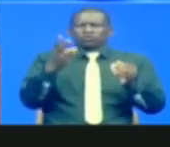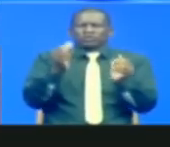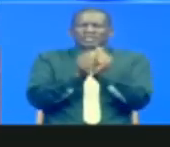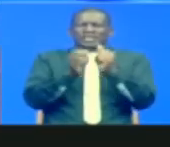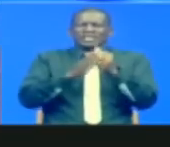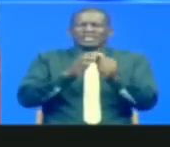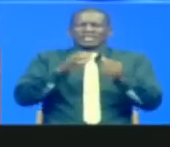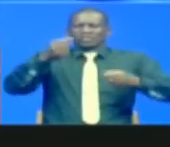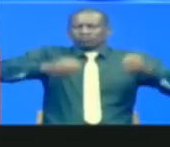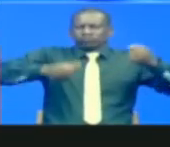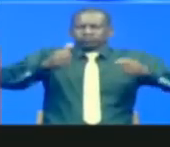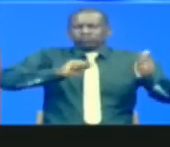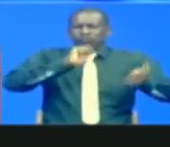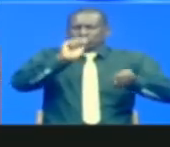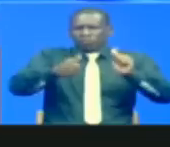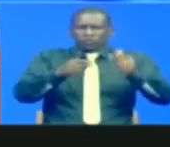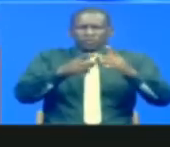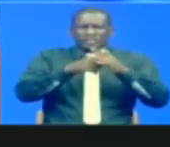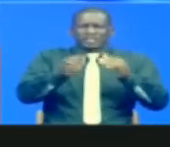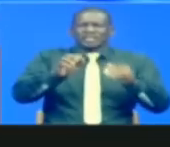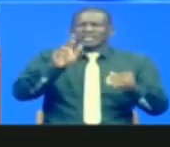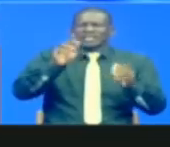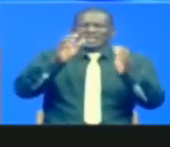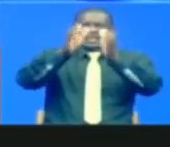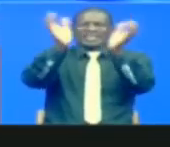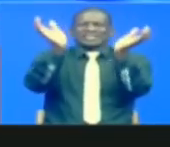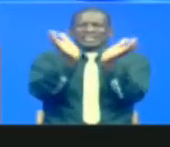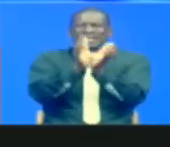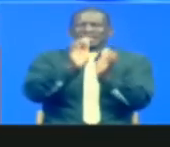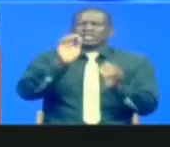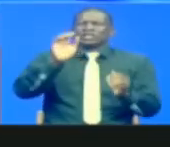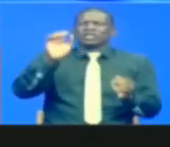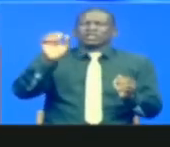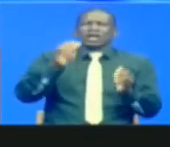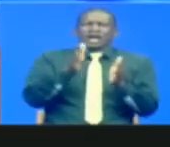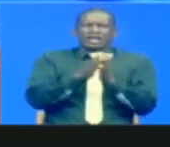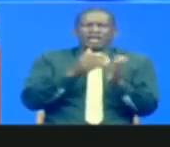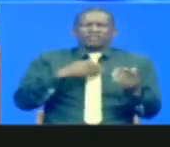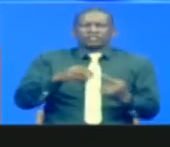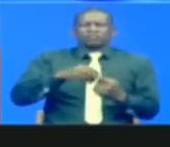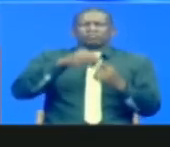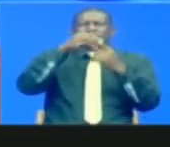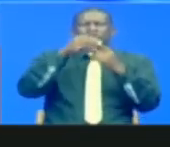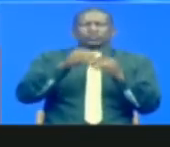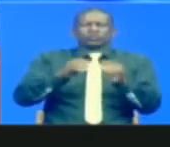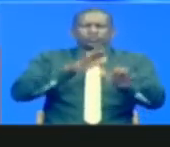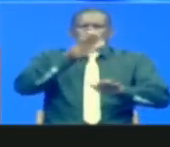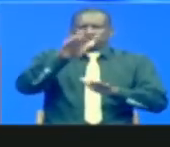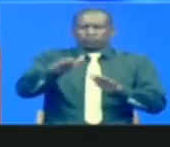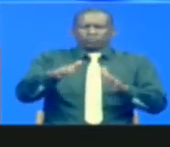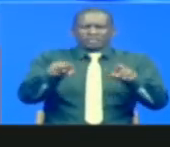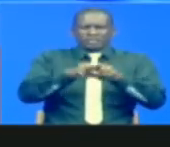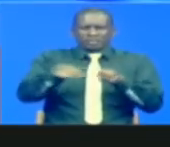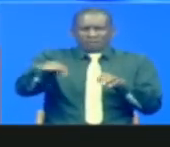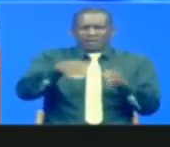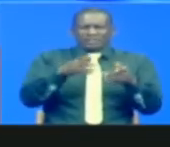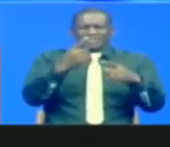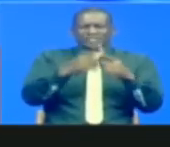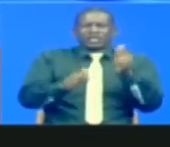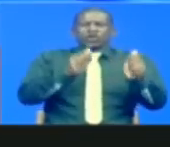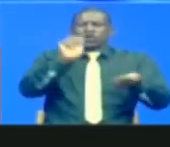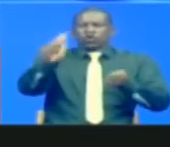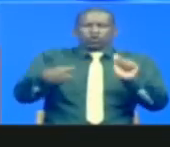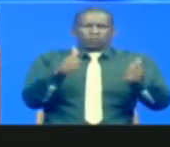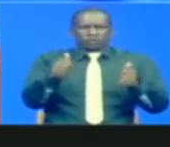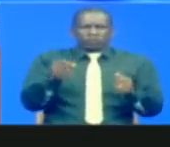which will begin at the Kasarani Sports Complex and feature a super special stage at the same venue. This year's competition will be a candidate